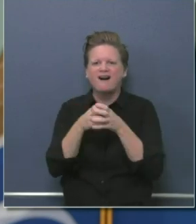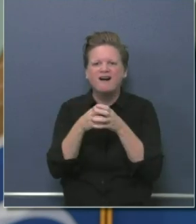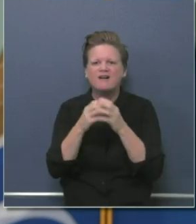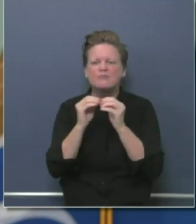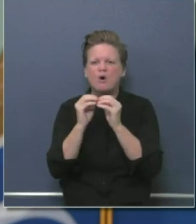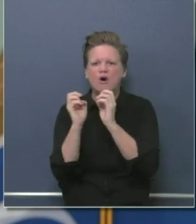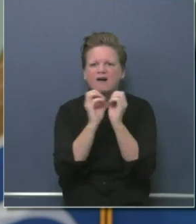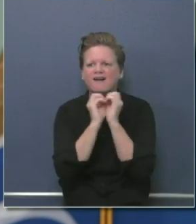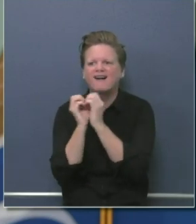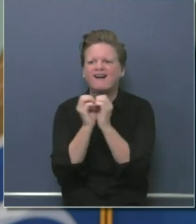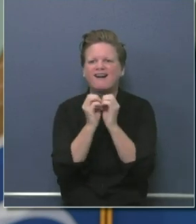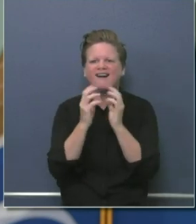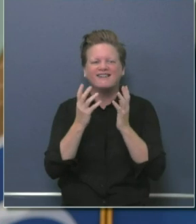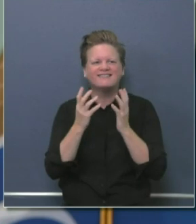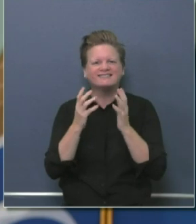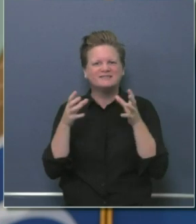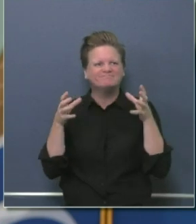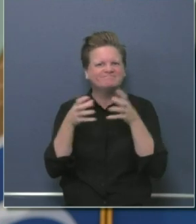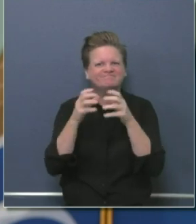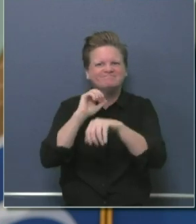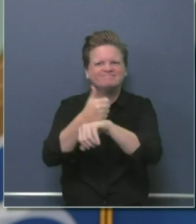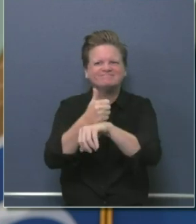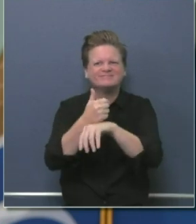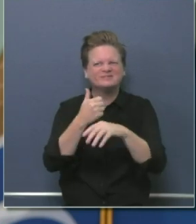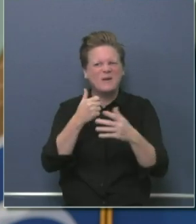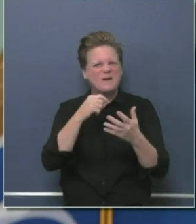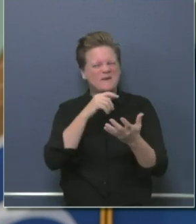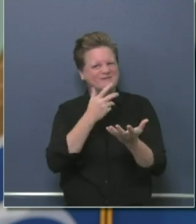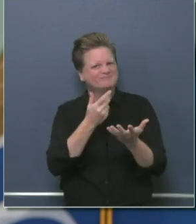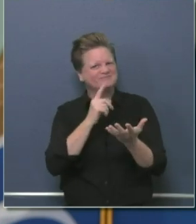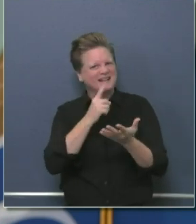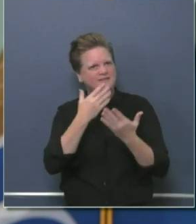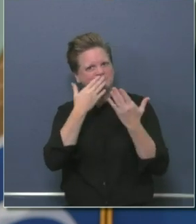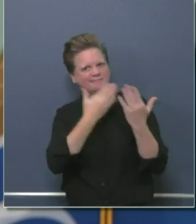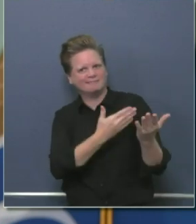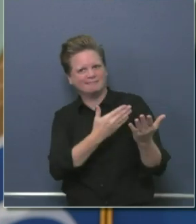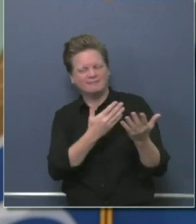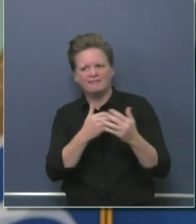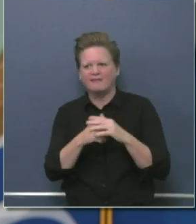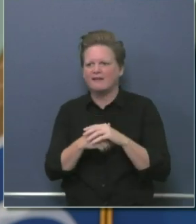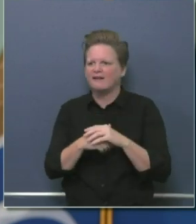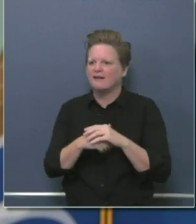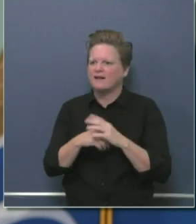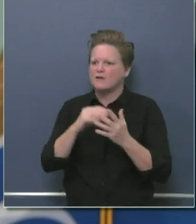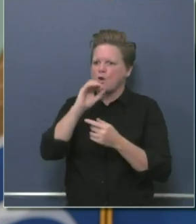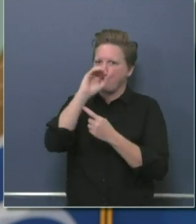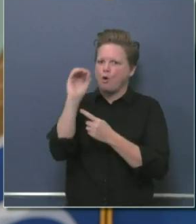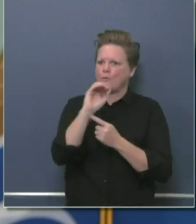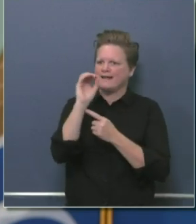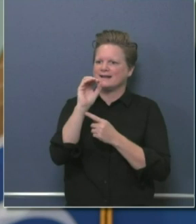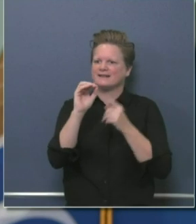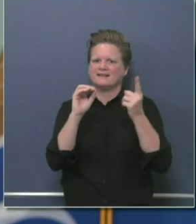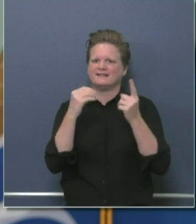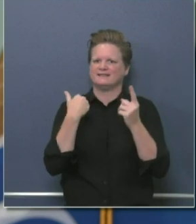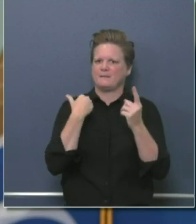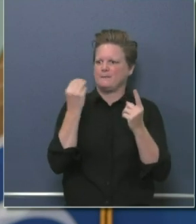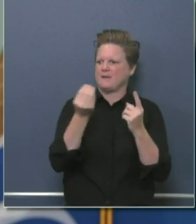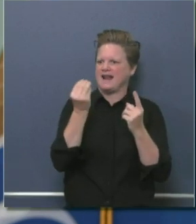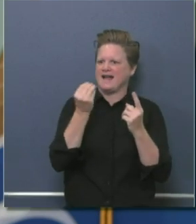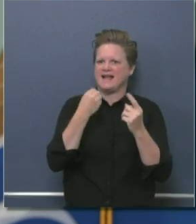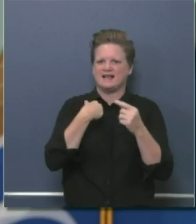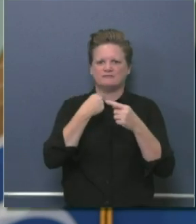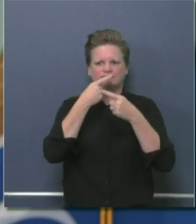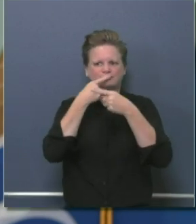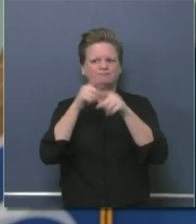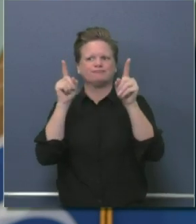some of the work that was done up in Oregon and allowed us to make the announcement I made on Monday with a little bit more clarification in terms